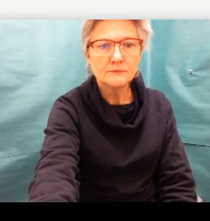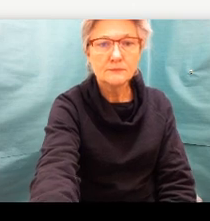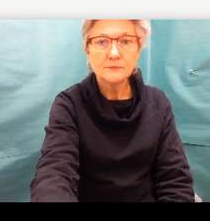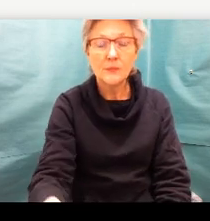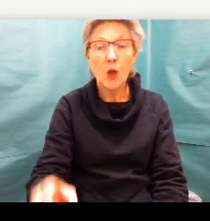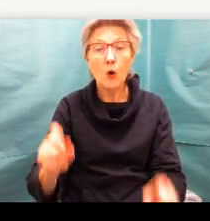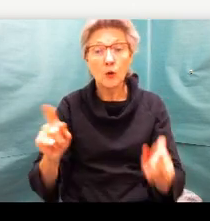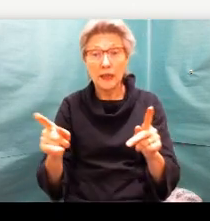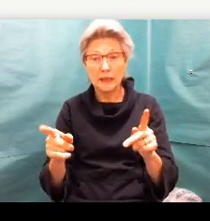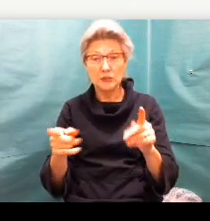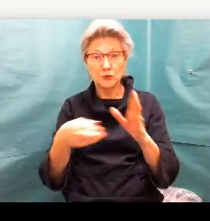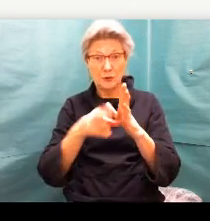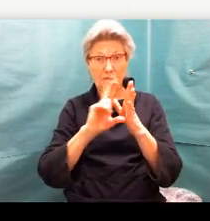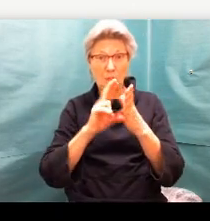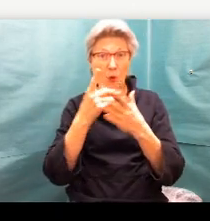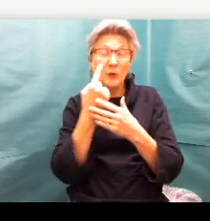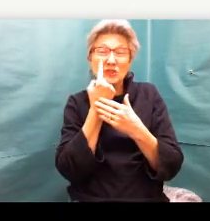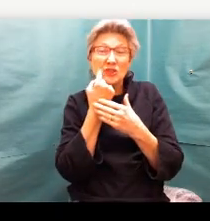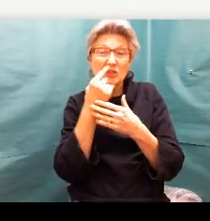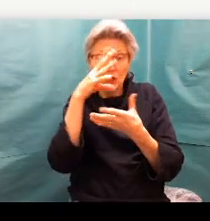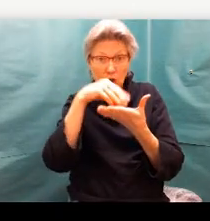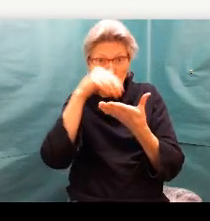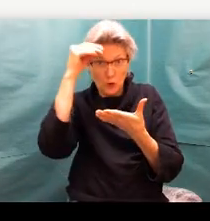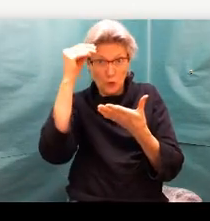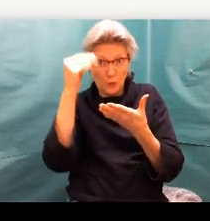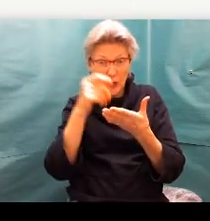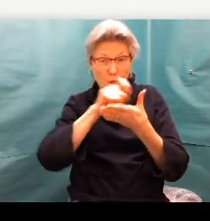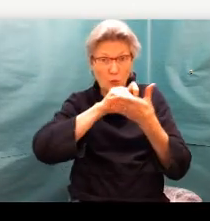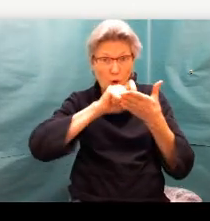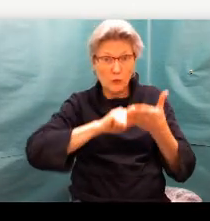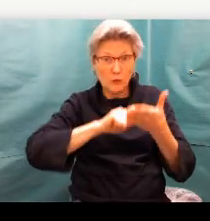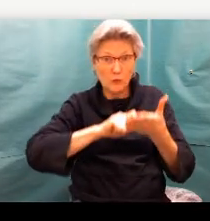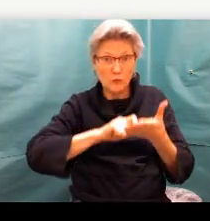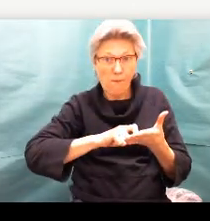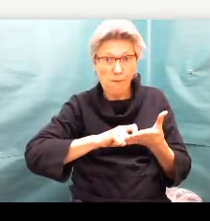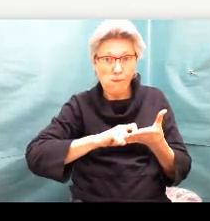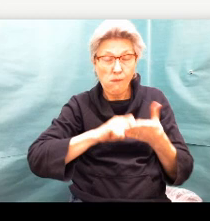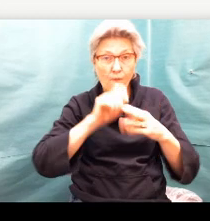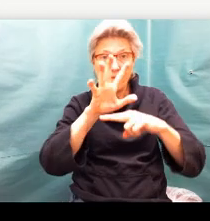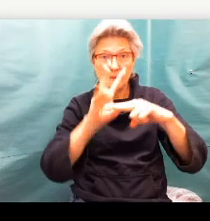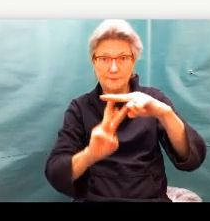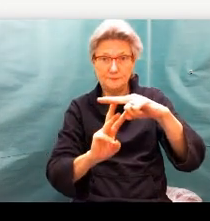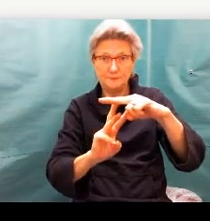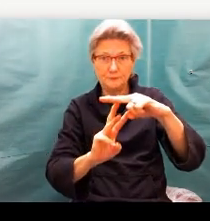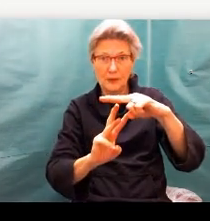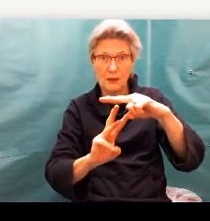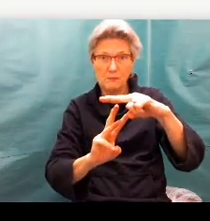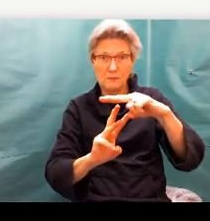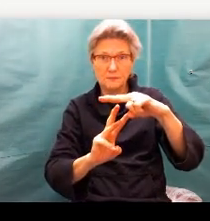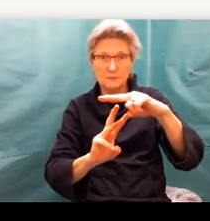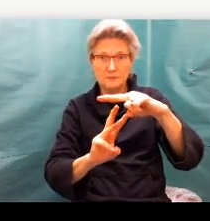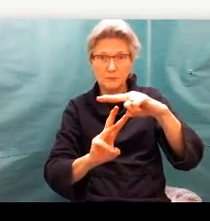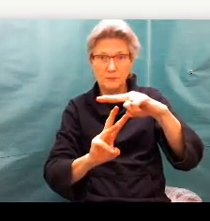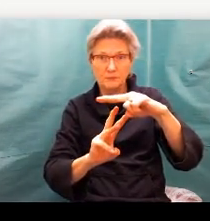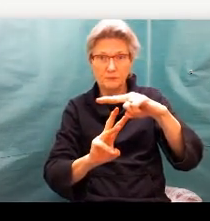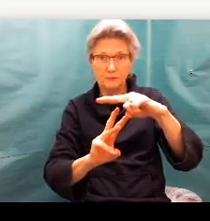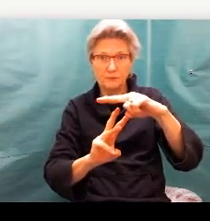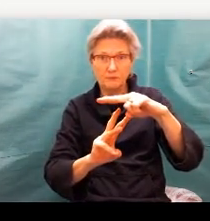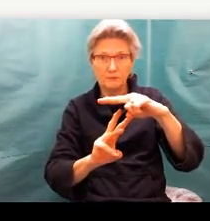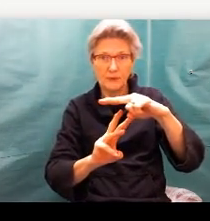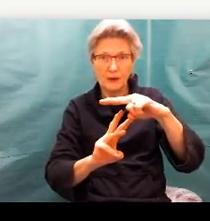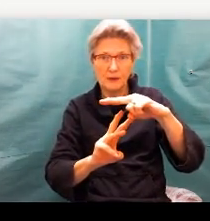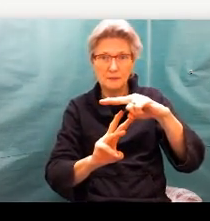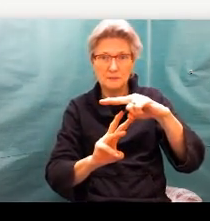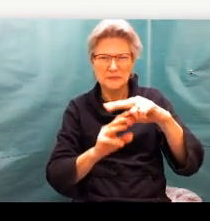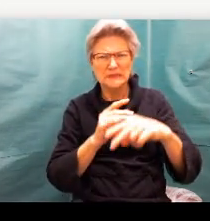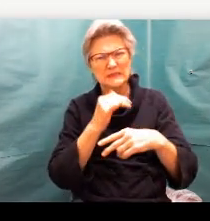Quickly to recap what we just learned, we had written 5/6, right? We had solved it by writing,